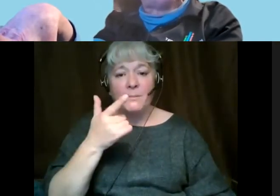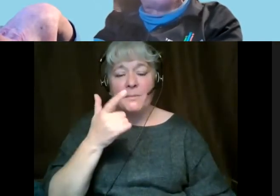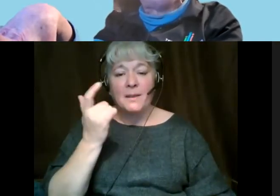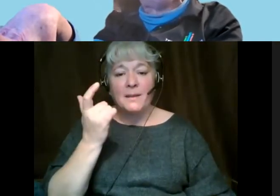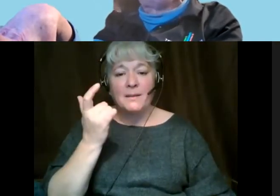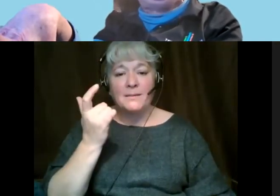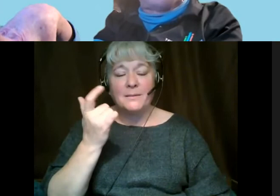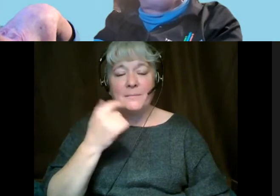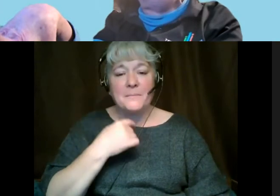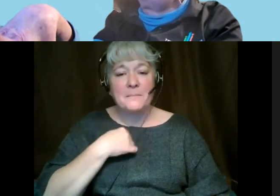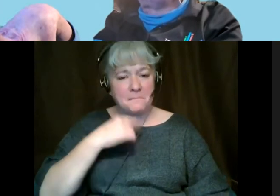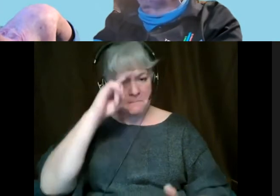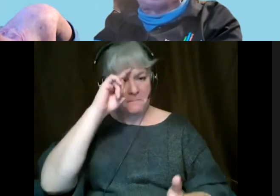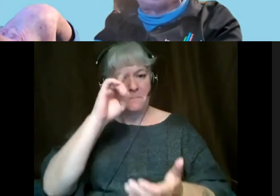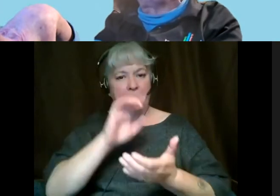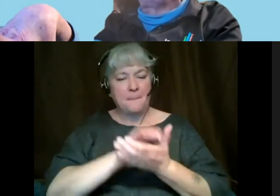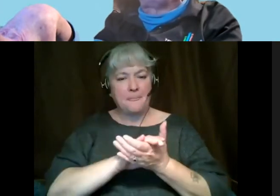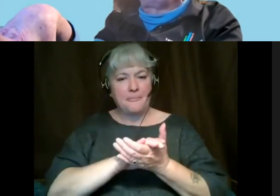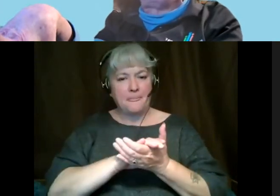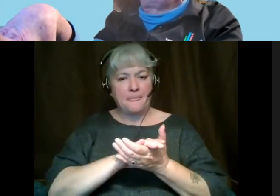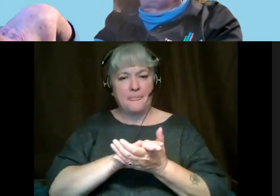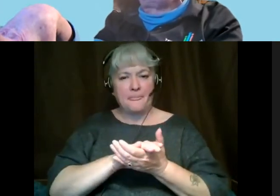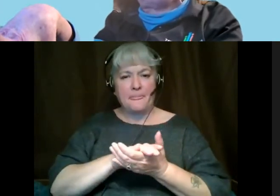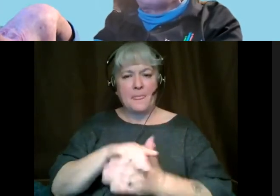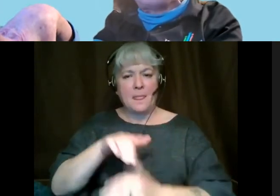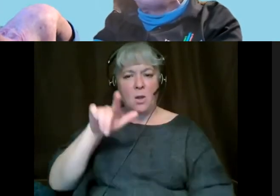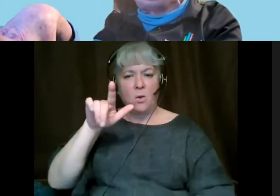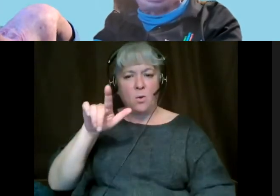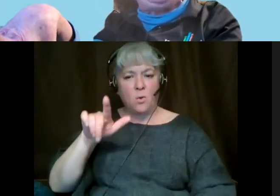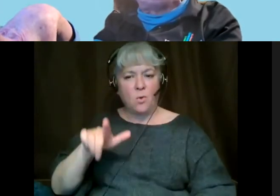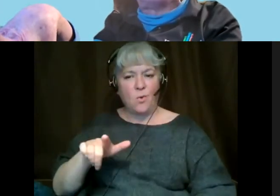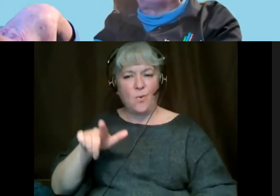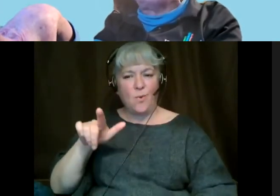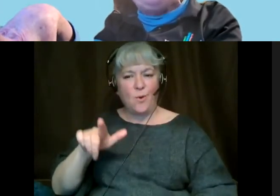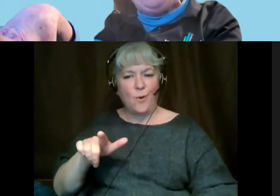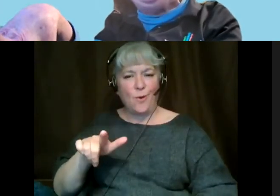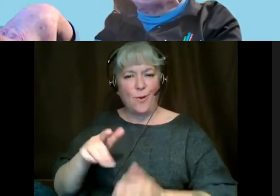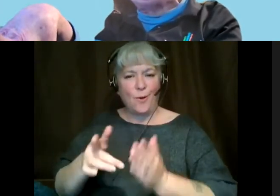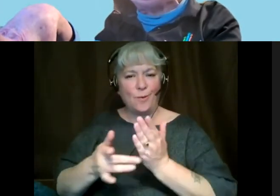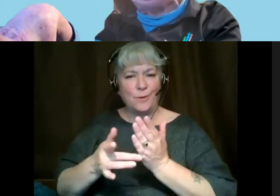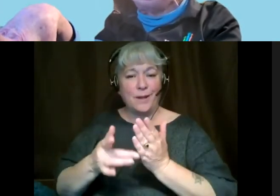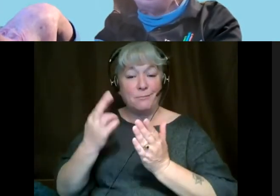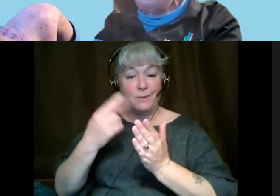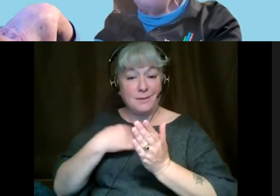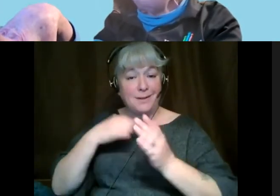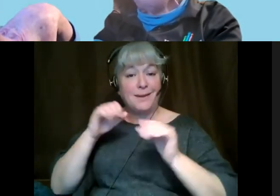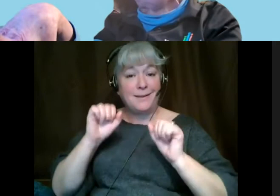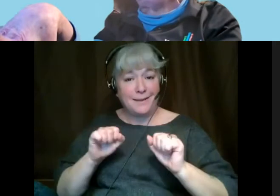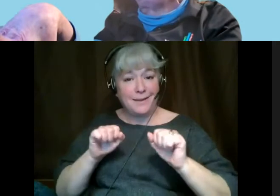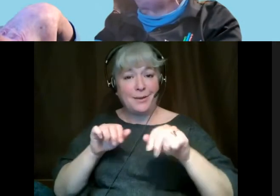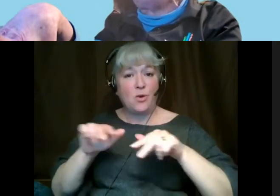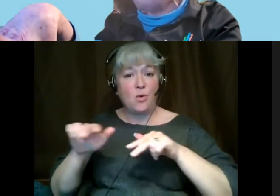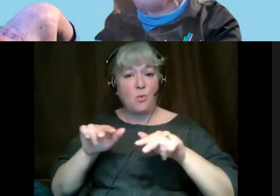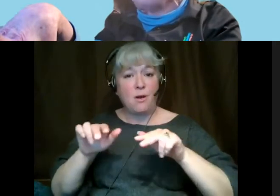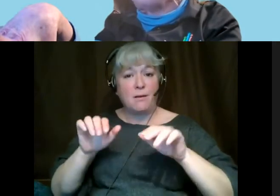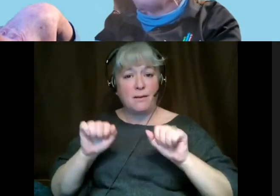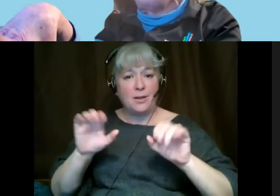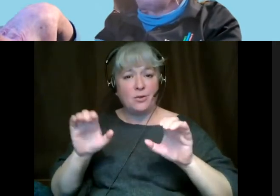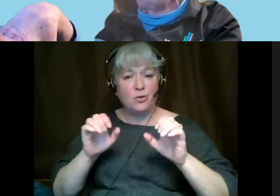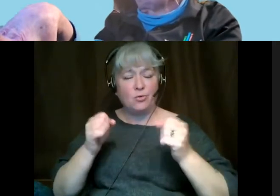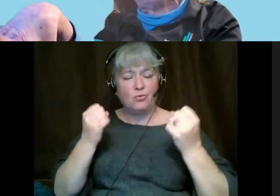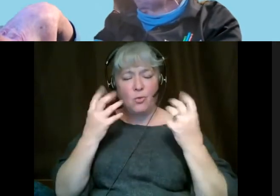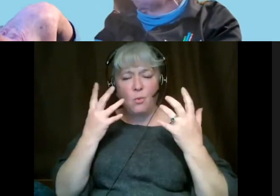I believe that low tech is the reason why I could walk and do so